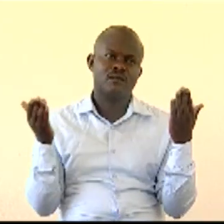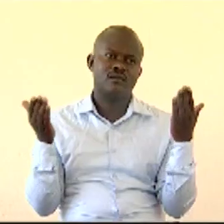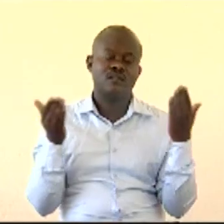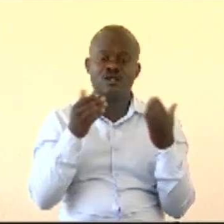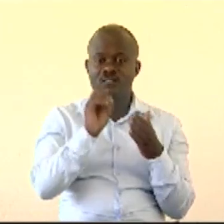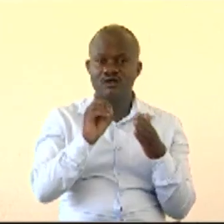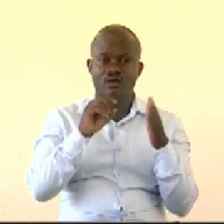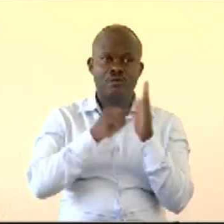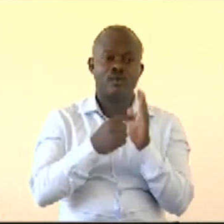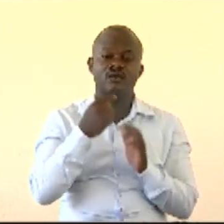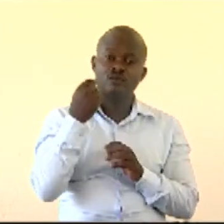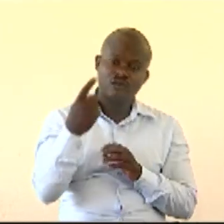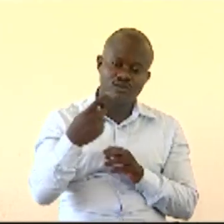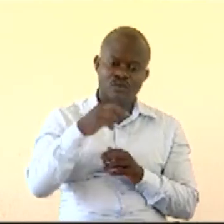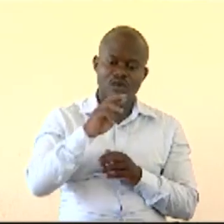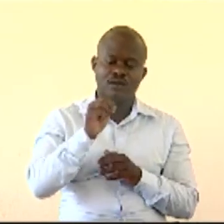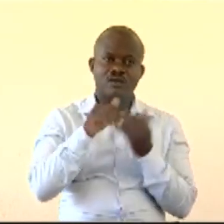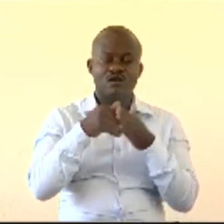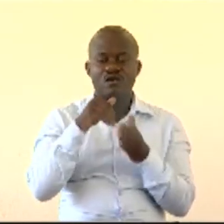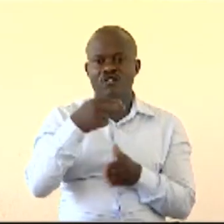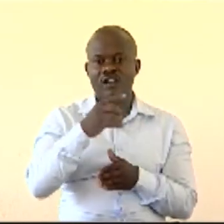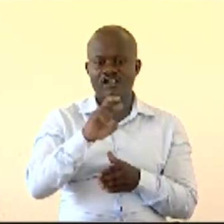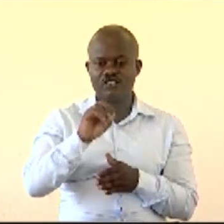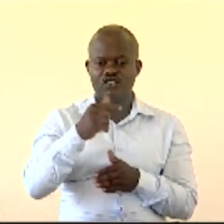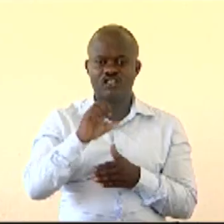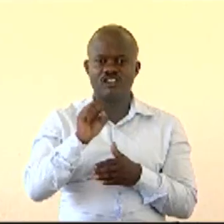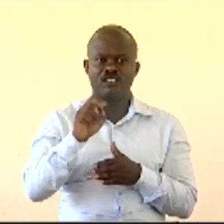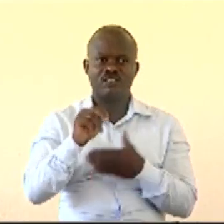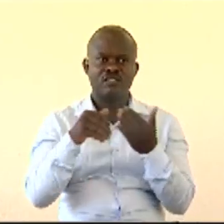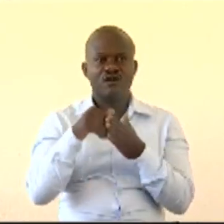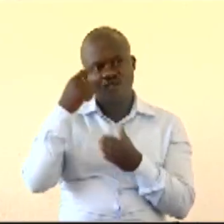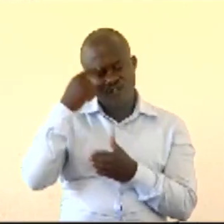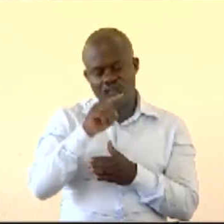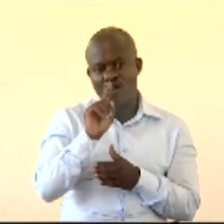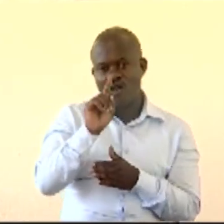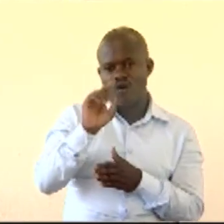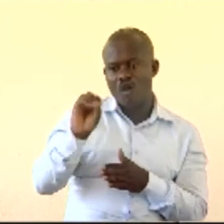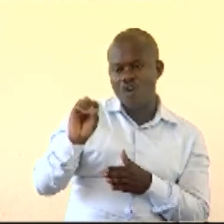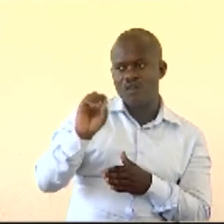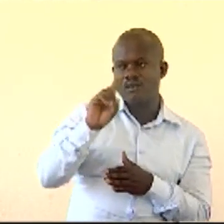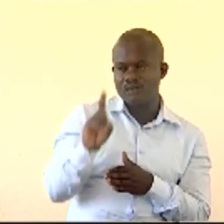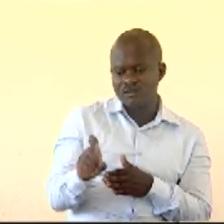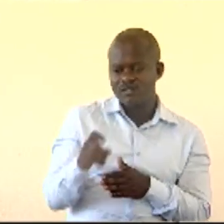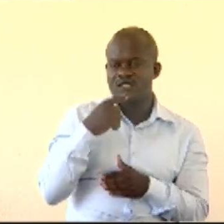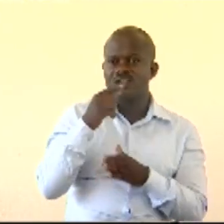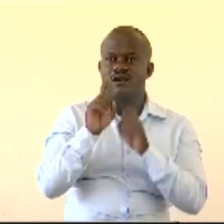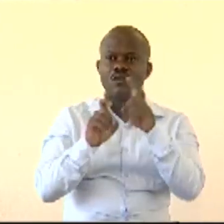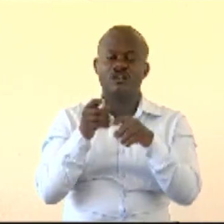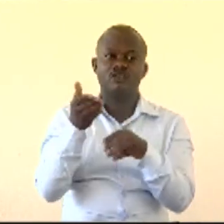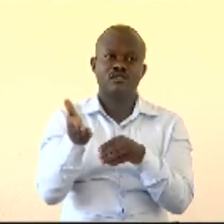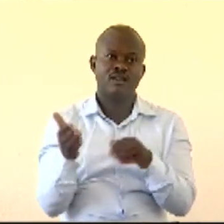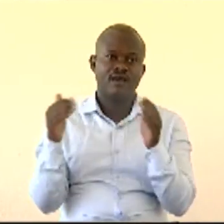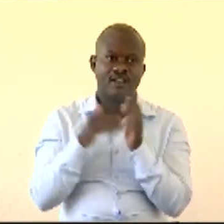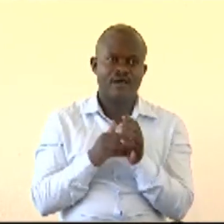0.2 grams of hydrogen. For oxygen, that is the question.